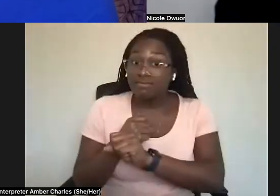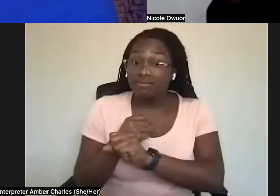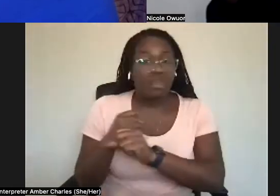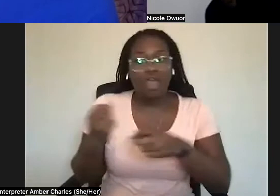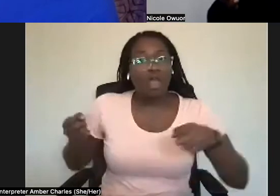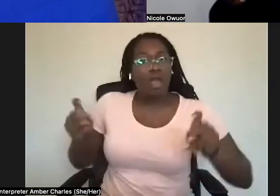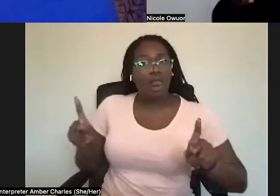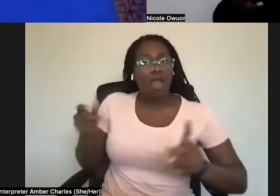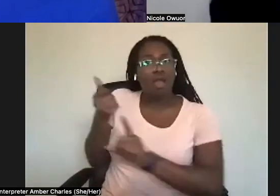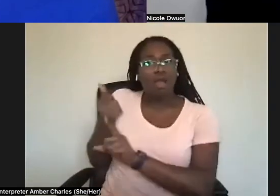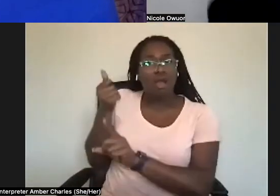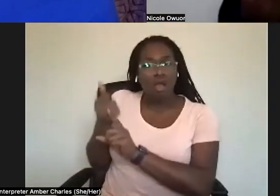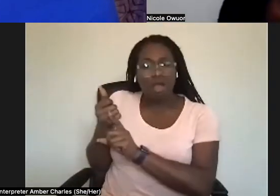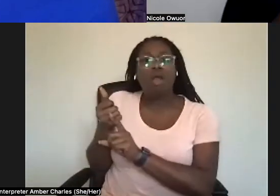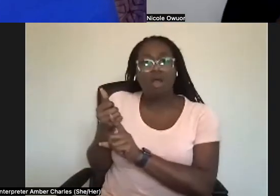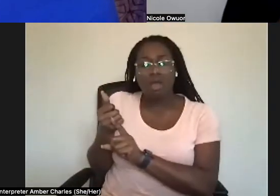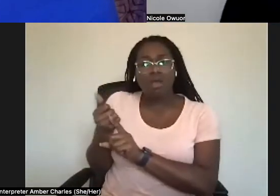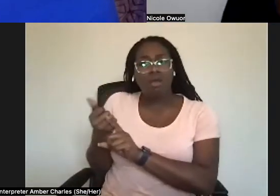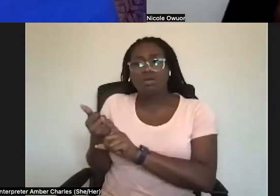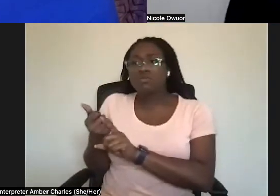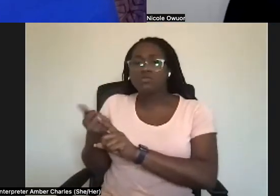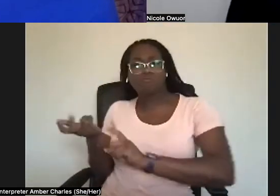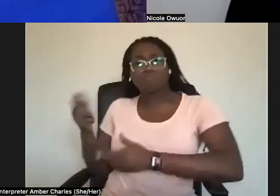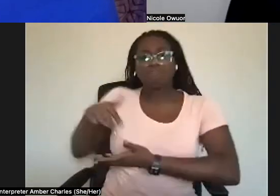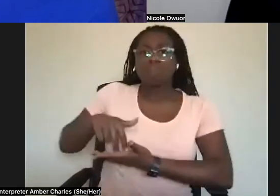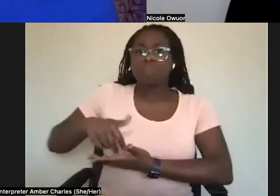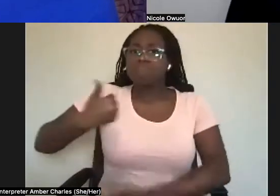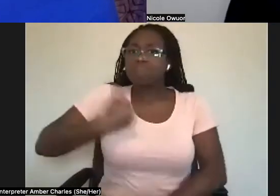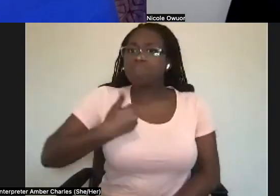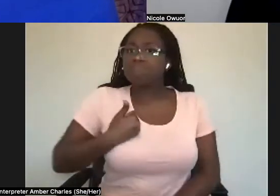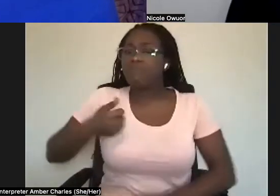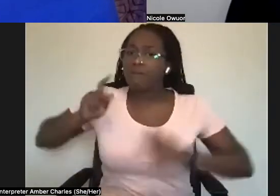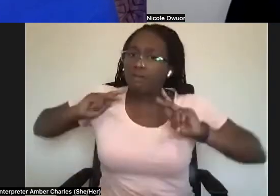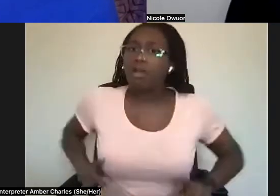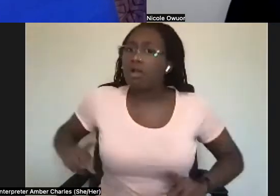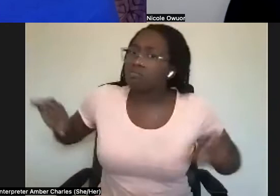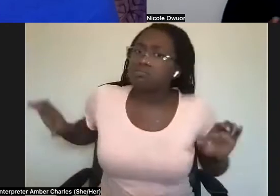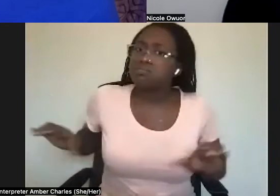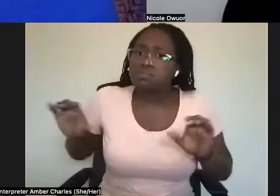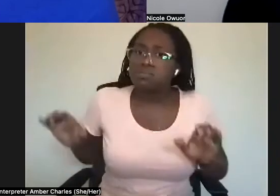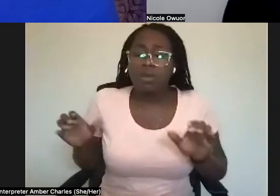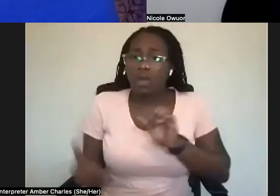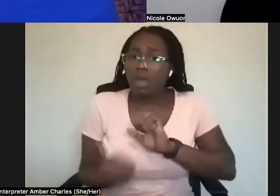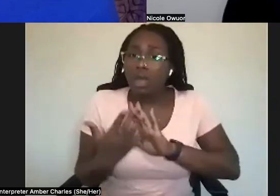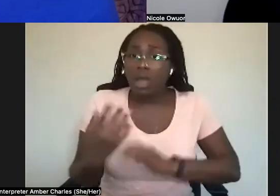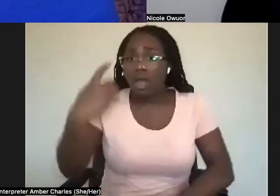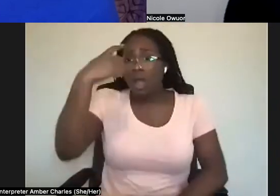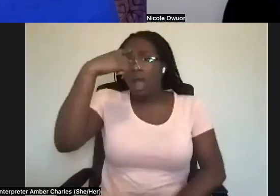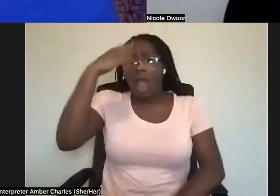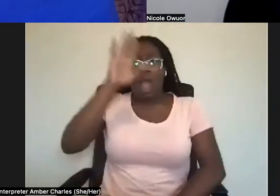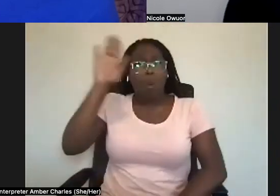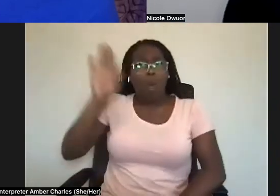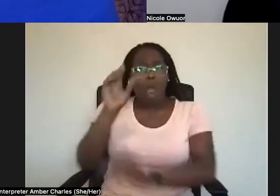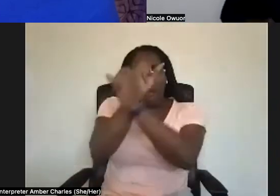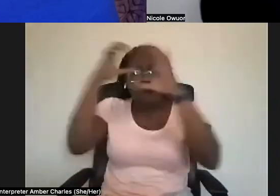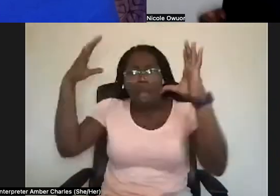allowed herself to stand up for herself physically in a way that I had never even imagined for